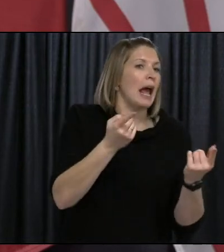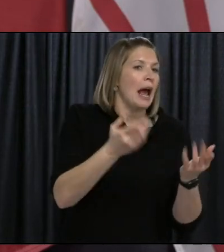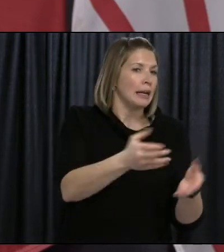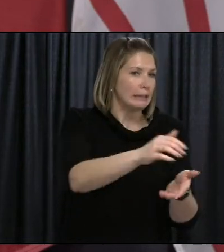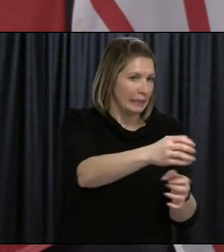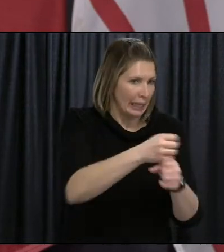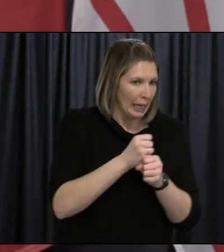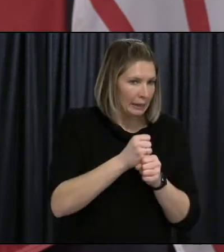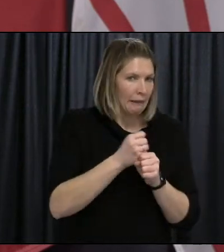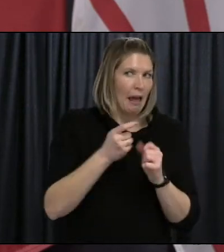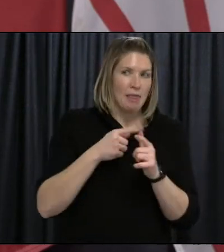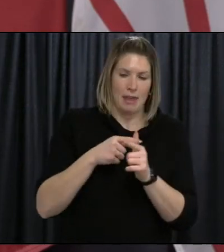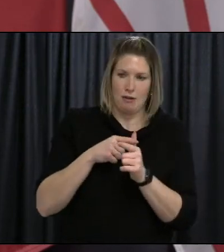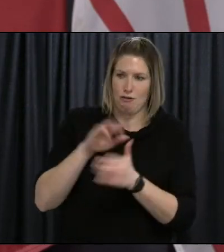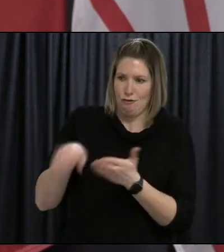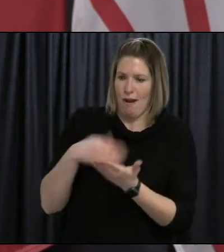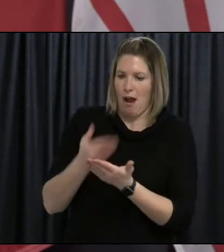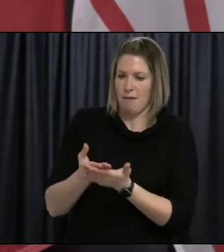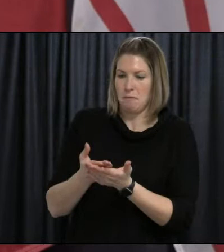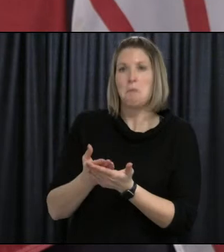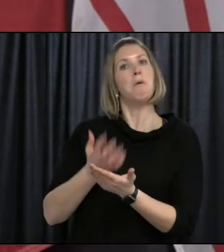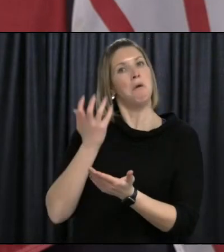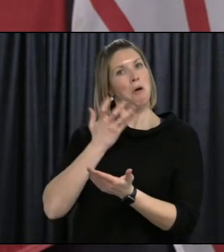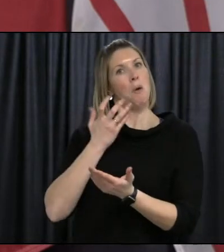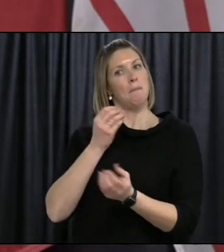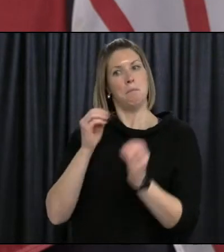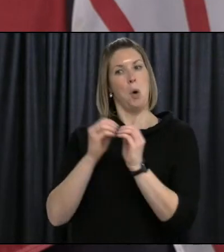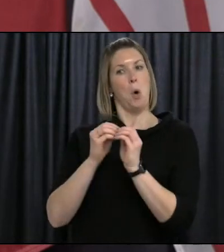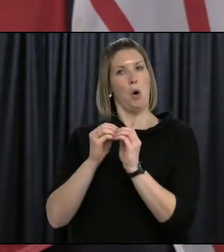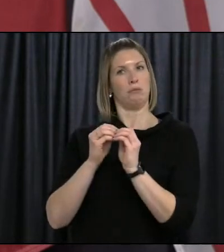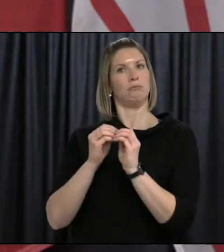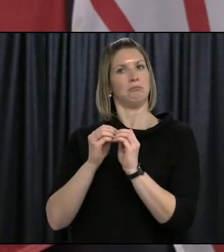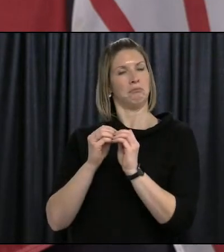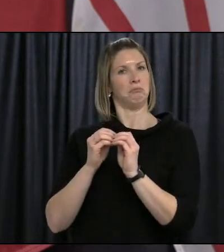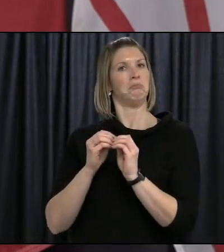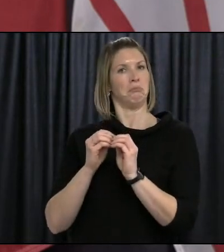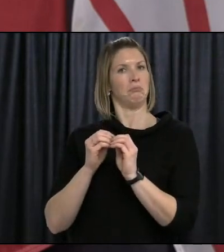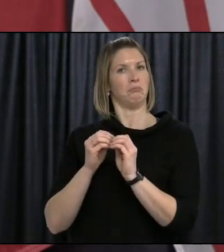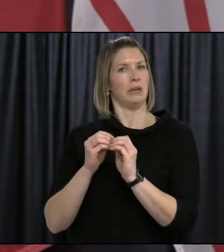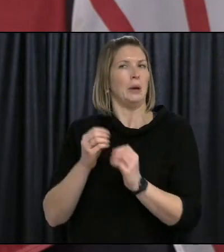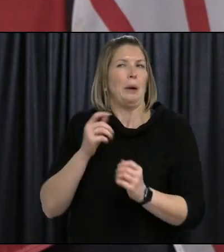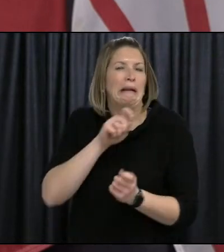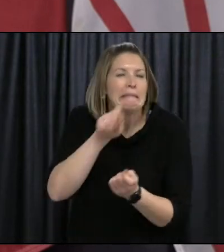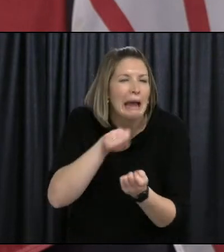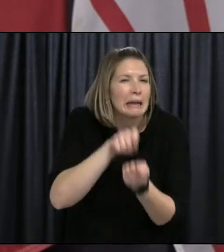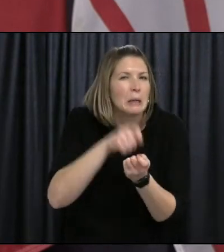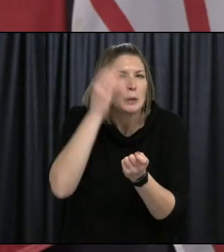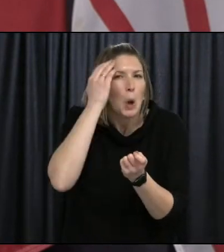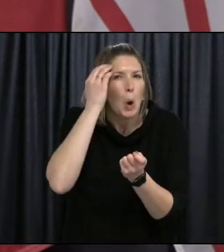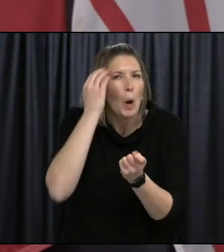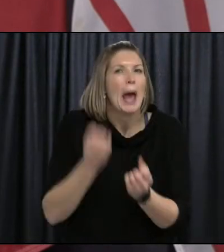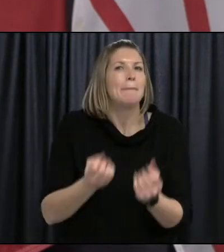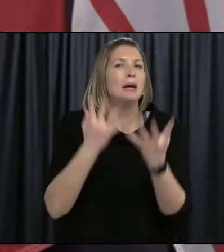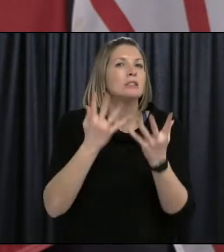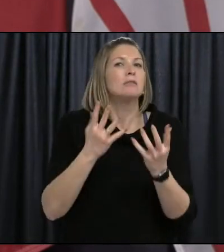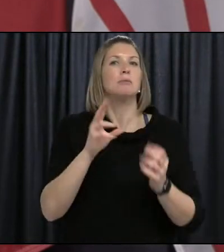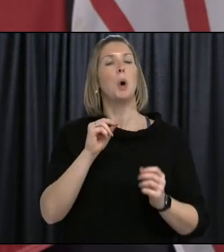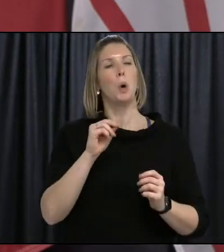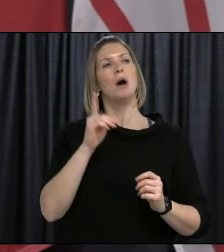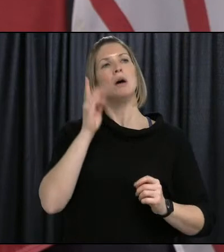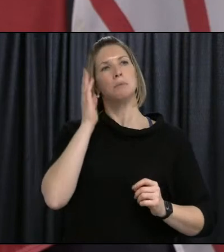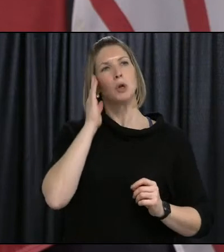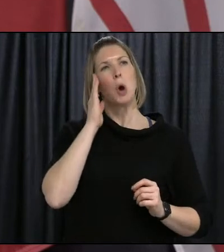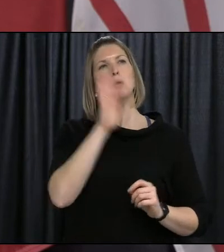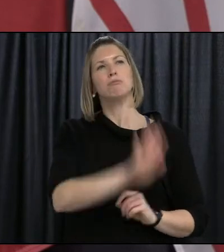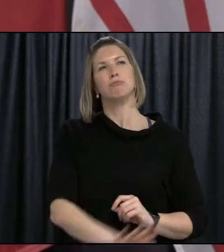and estimates, are just that. There's no exact number, but we are hoping to have upwards